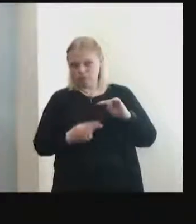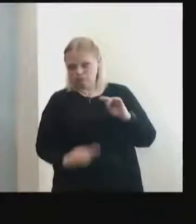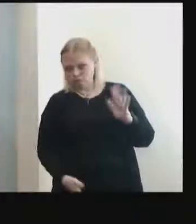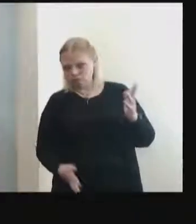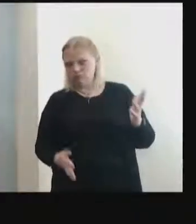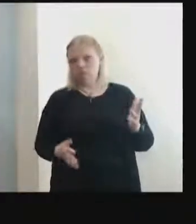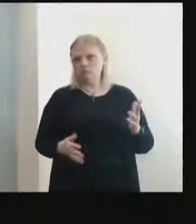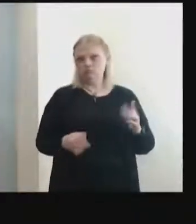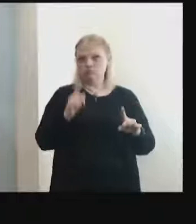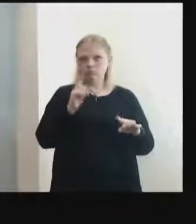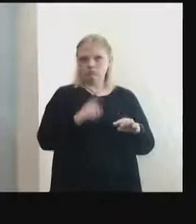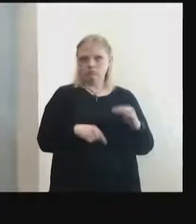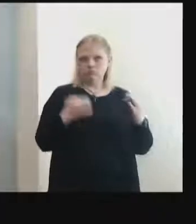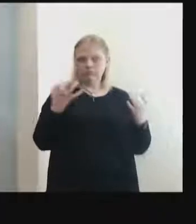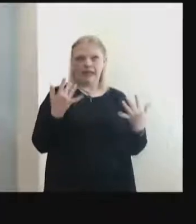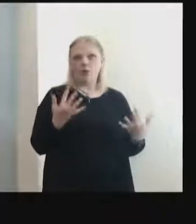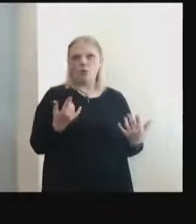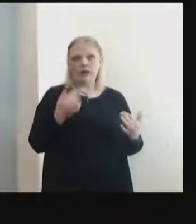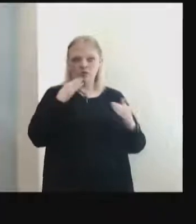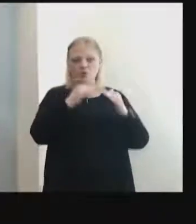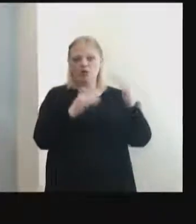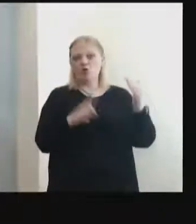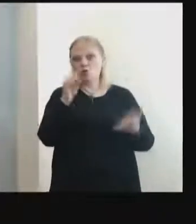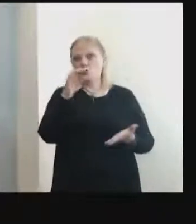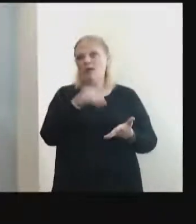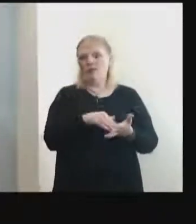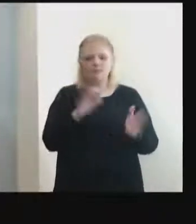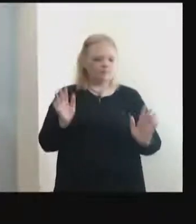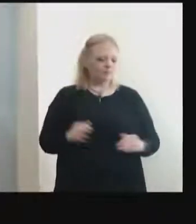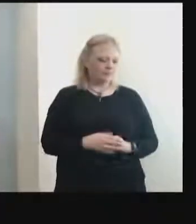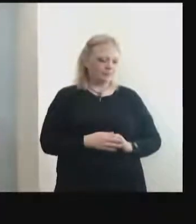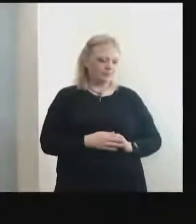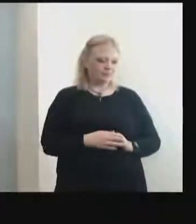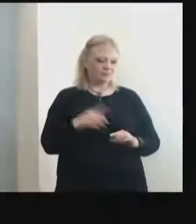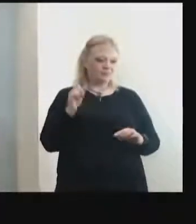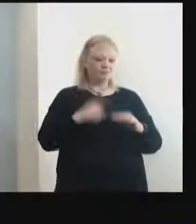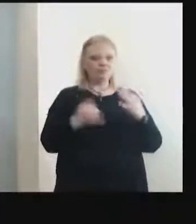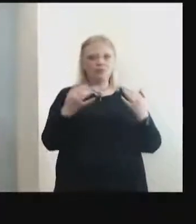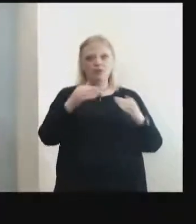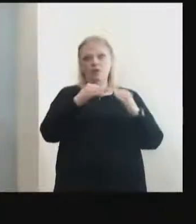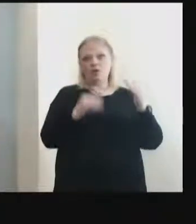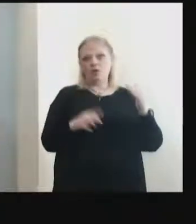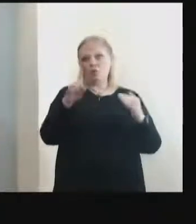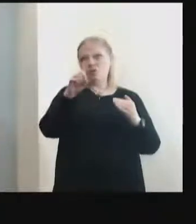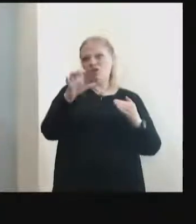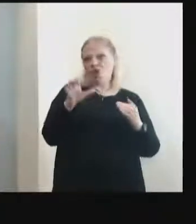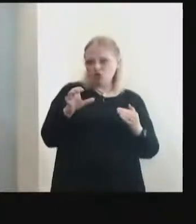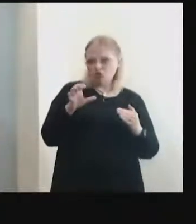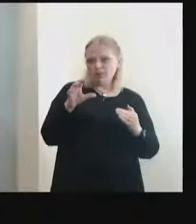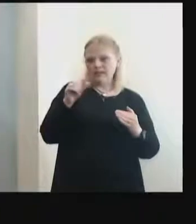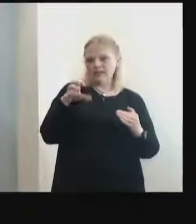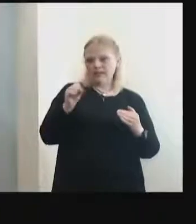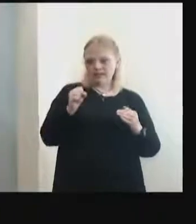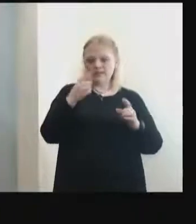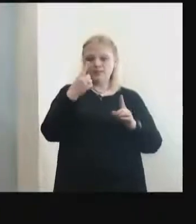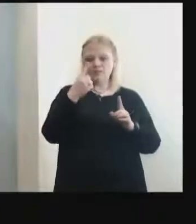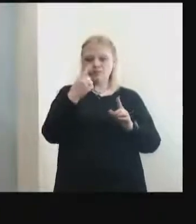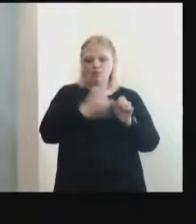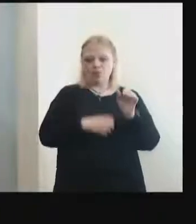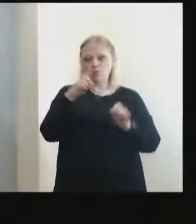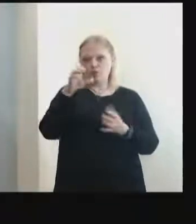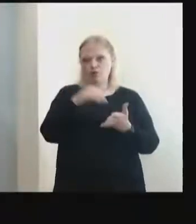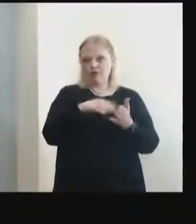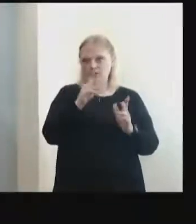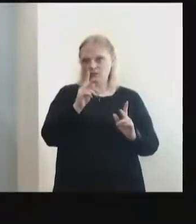We can't wait to get under 1,000 cases per. We can't wait to get under 100 cases per 100,000